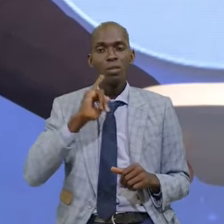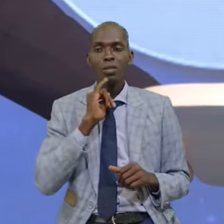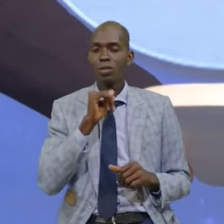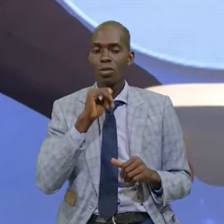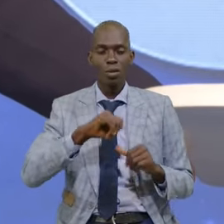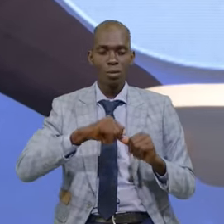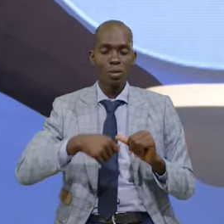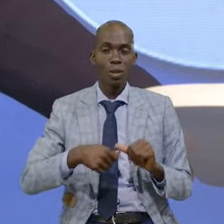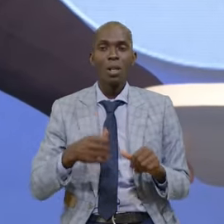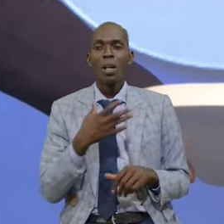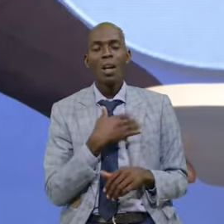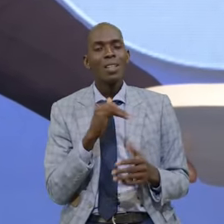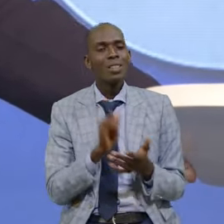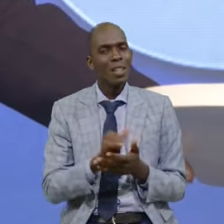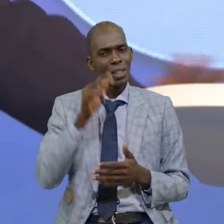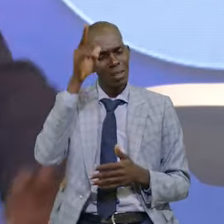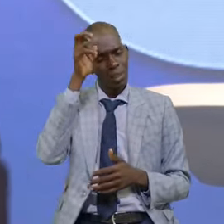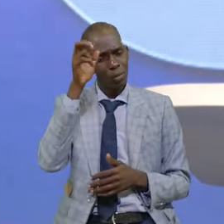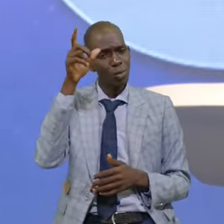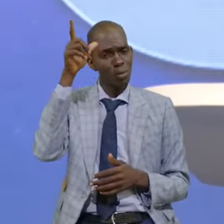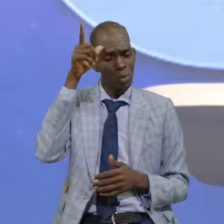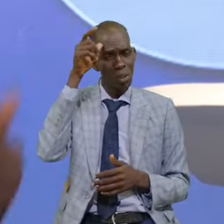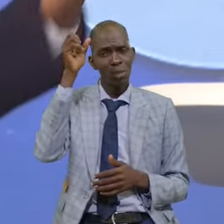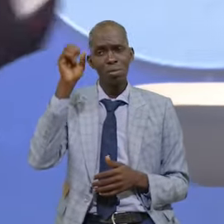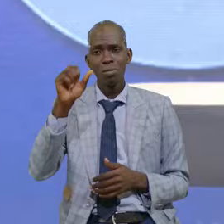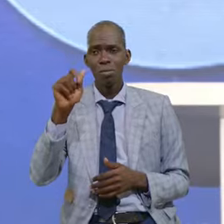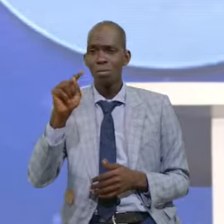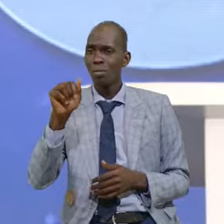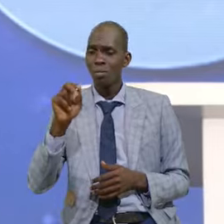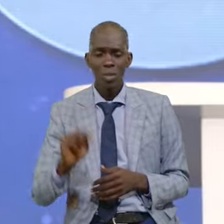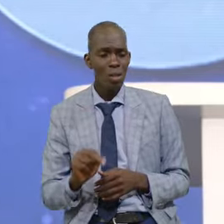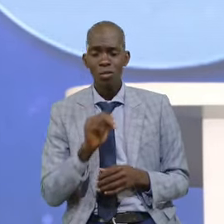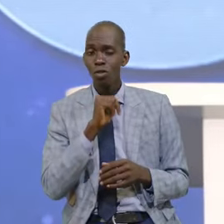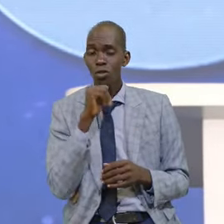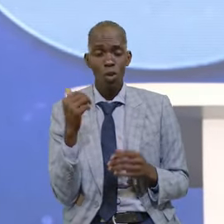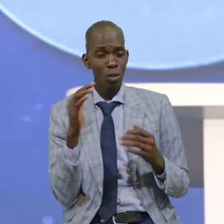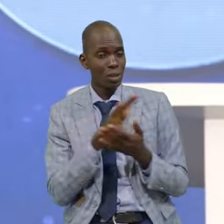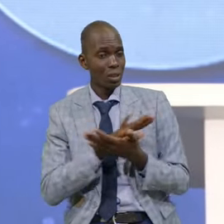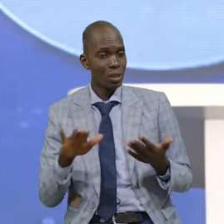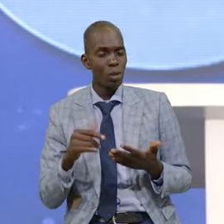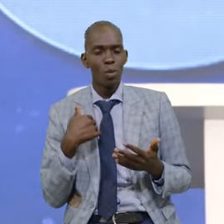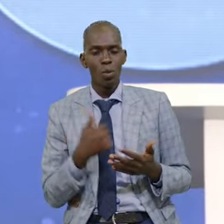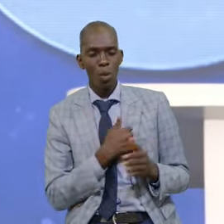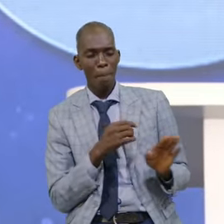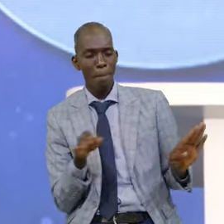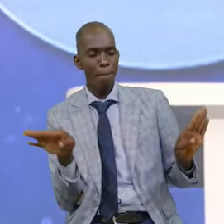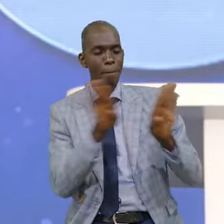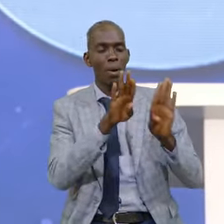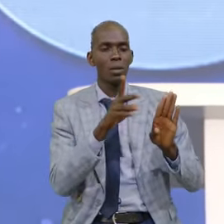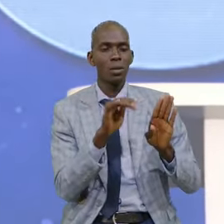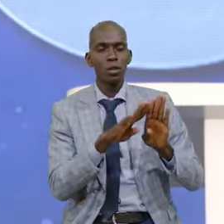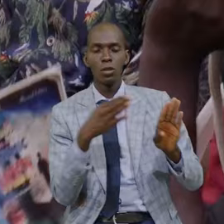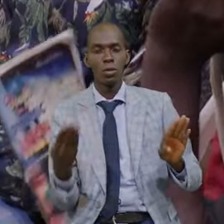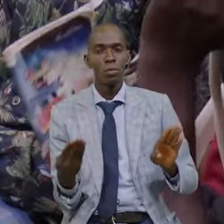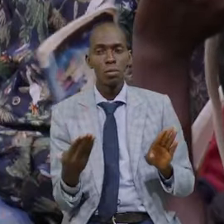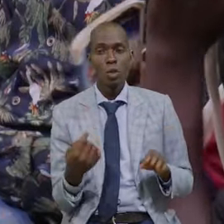And that devil, Lucifer, Satan, unclean, will block the door. Will lock